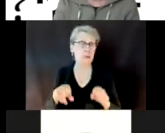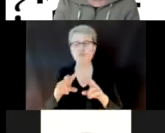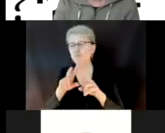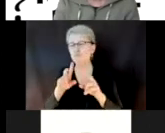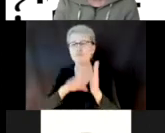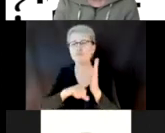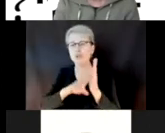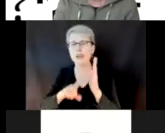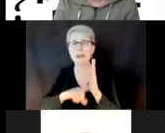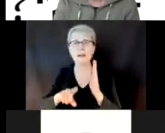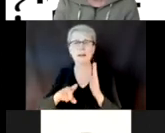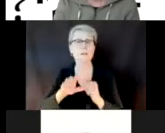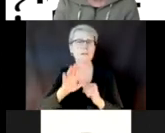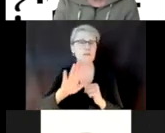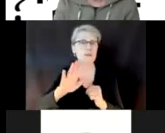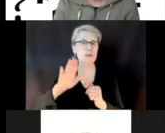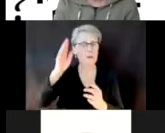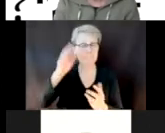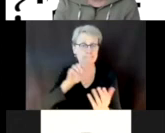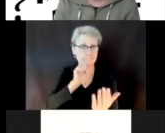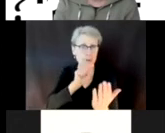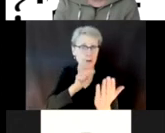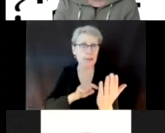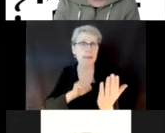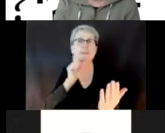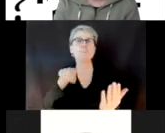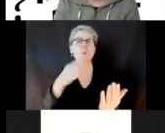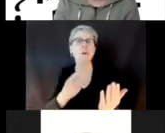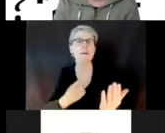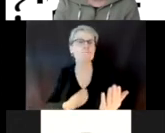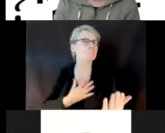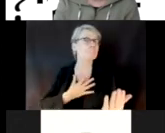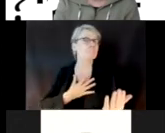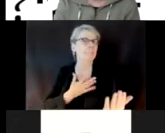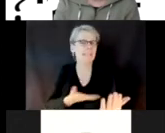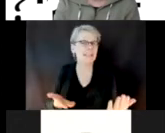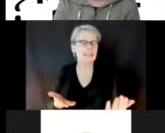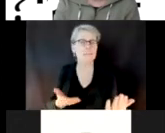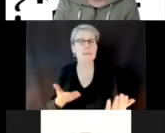content, you know, that's not just inspirational, but that's a little bit sales focused as